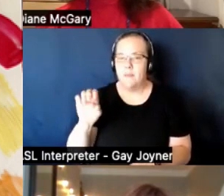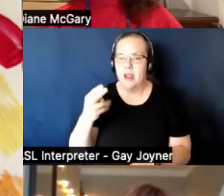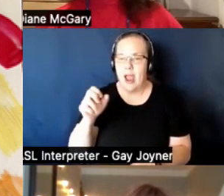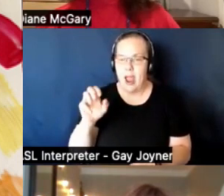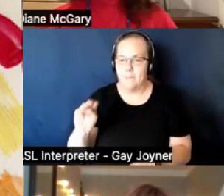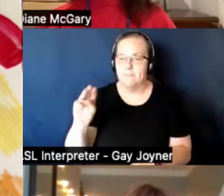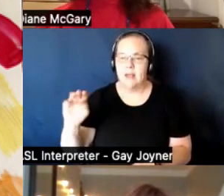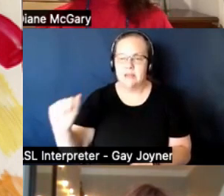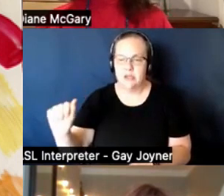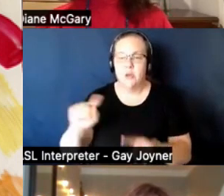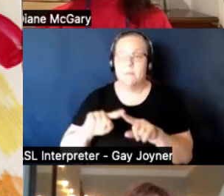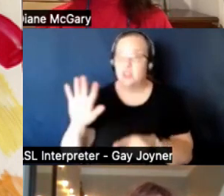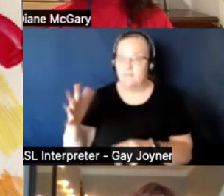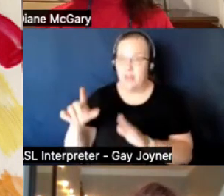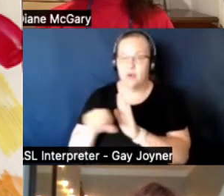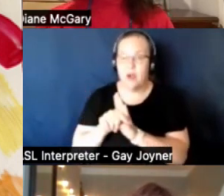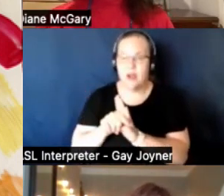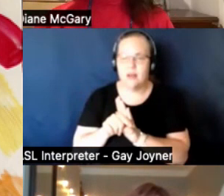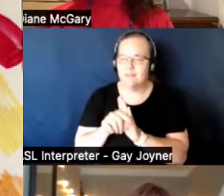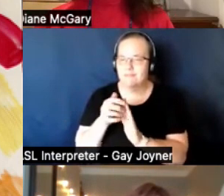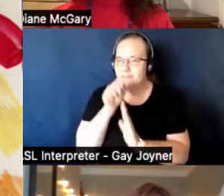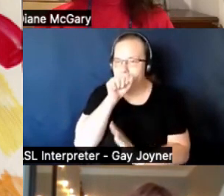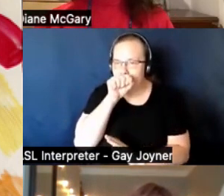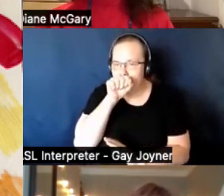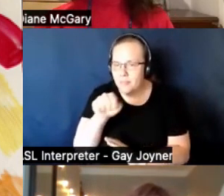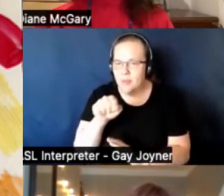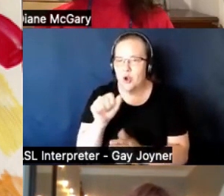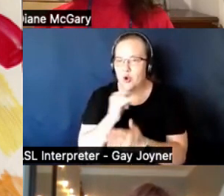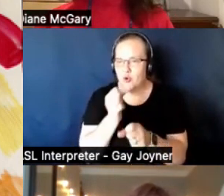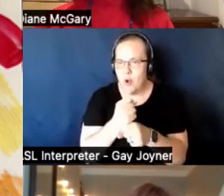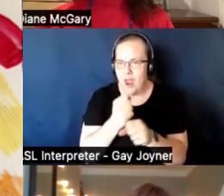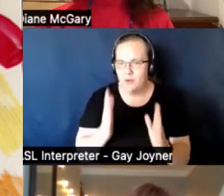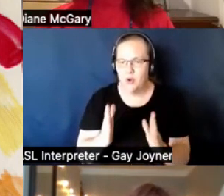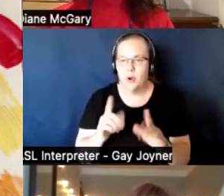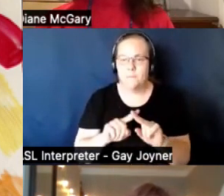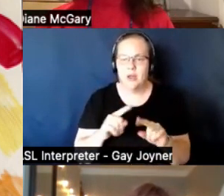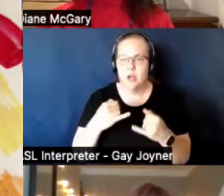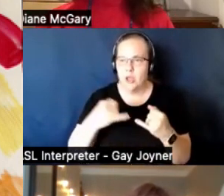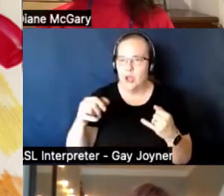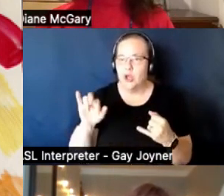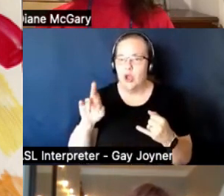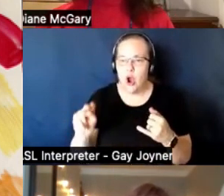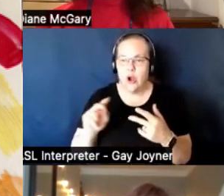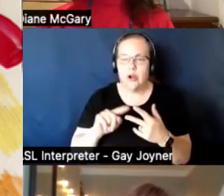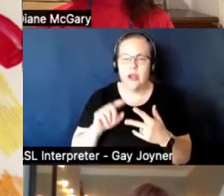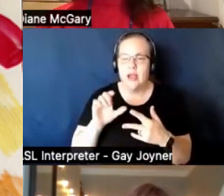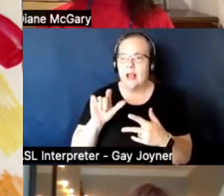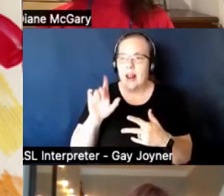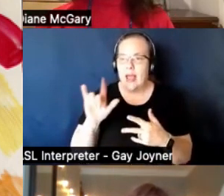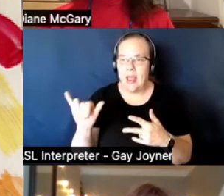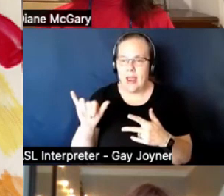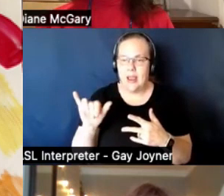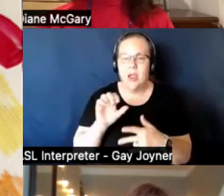Katie is a 5th grader and an avid crafter. Her latest creations are in yarn, clay, origami paper, and